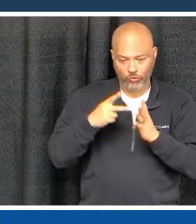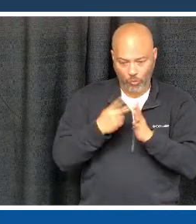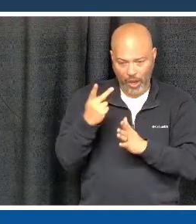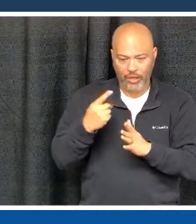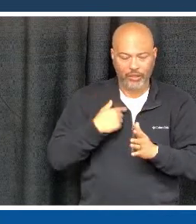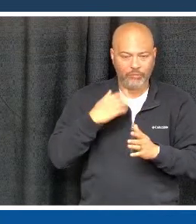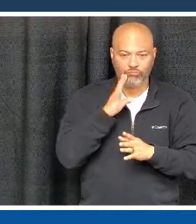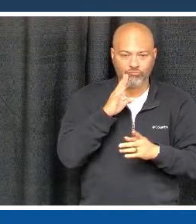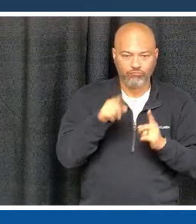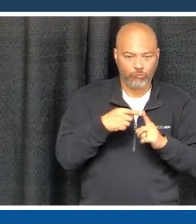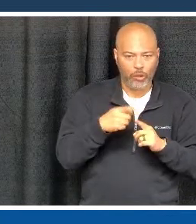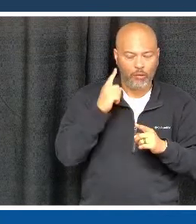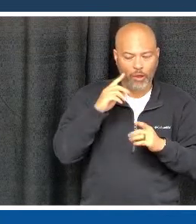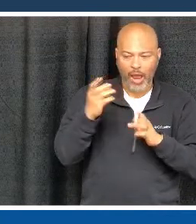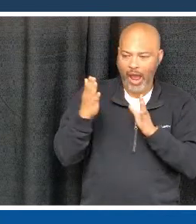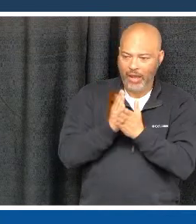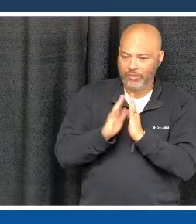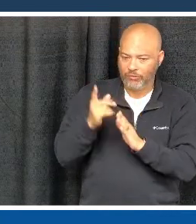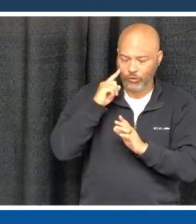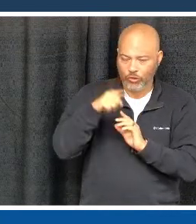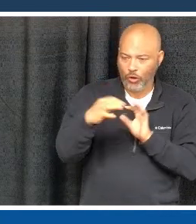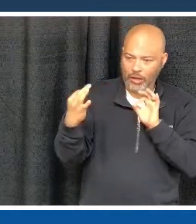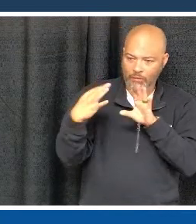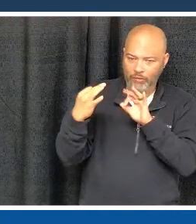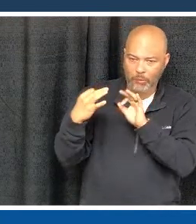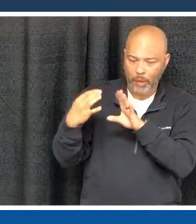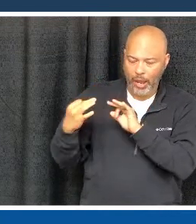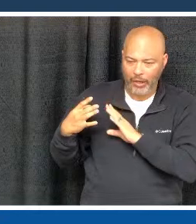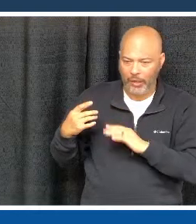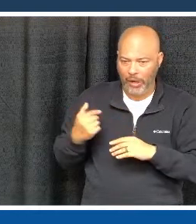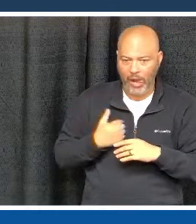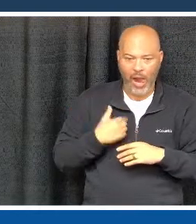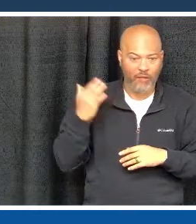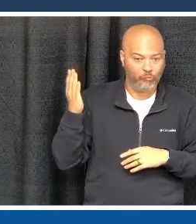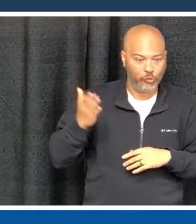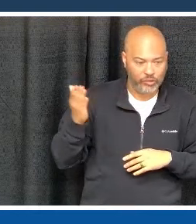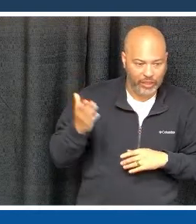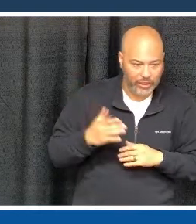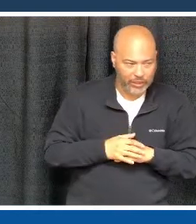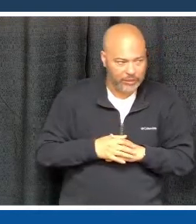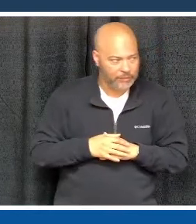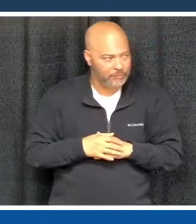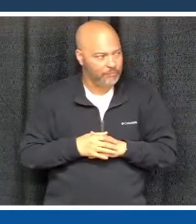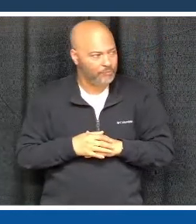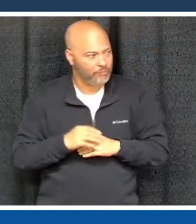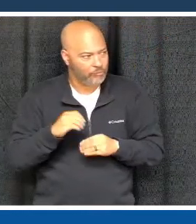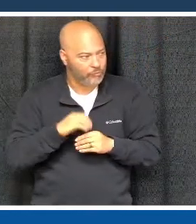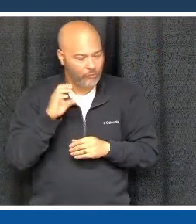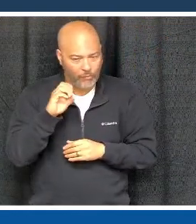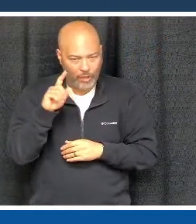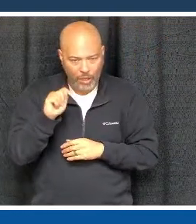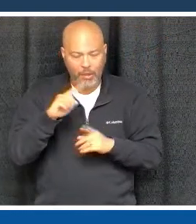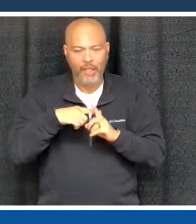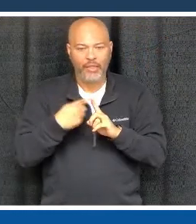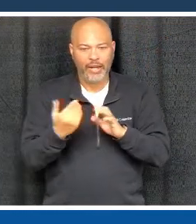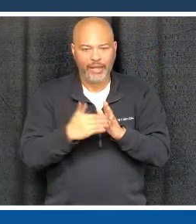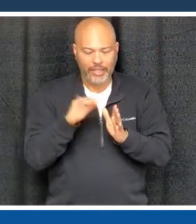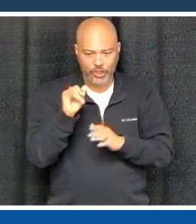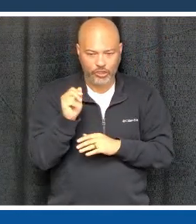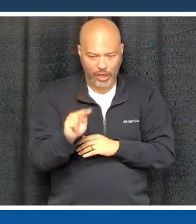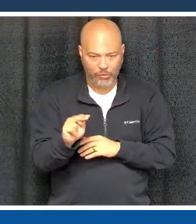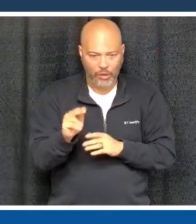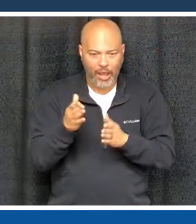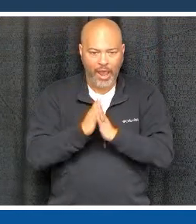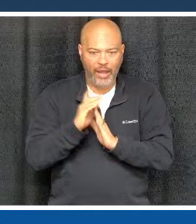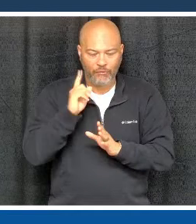then, asking for input at the council. I've presented in October and then again in January,